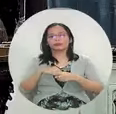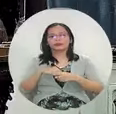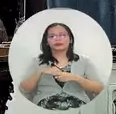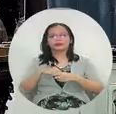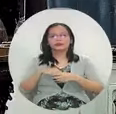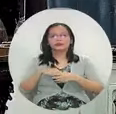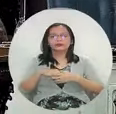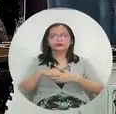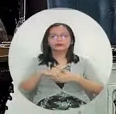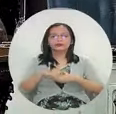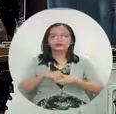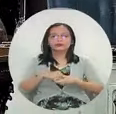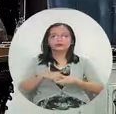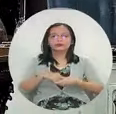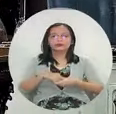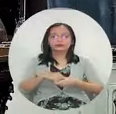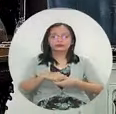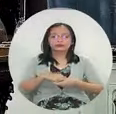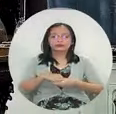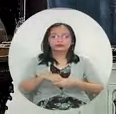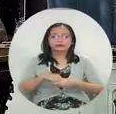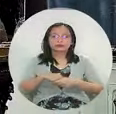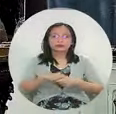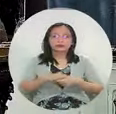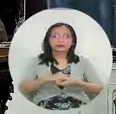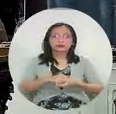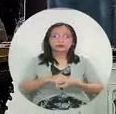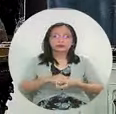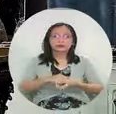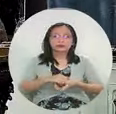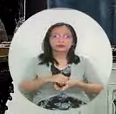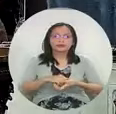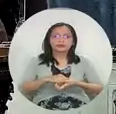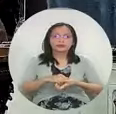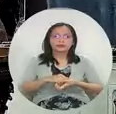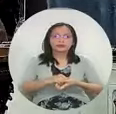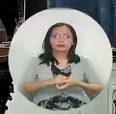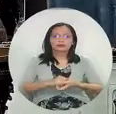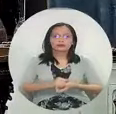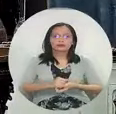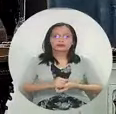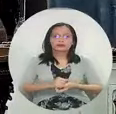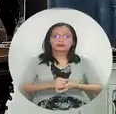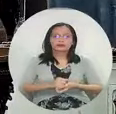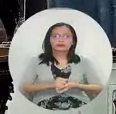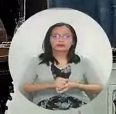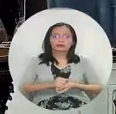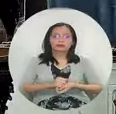Kamaroy timbang-timbang na. Kaya ang bayabas, di ko magbungag kay mito. Mauguna na iya.